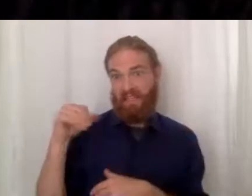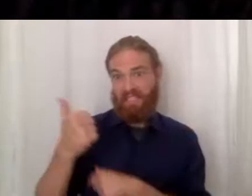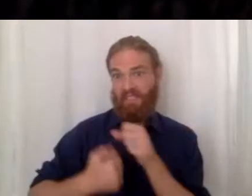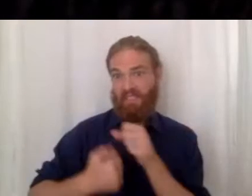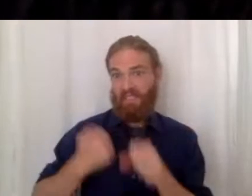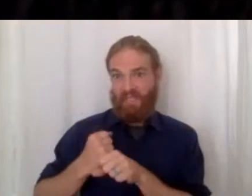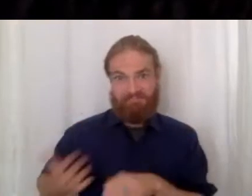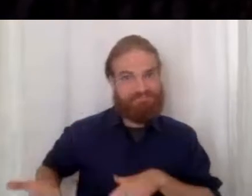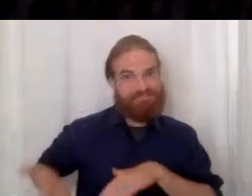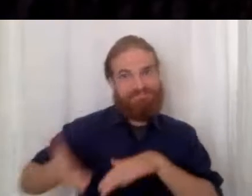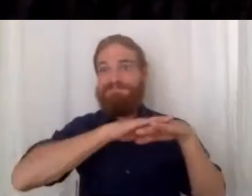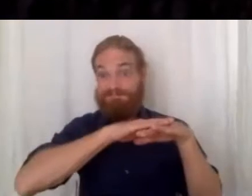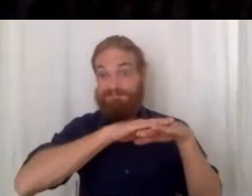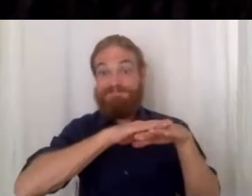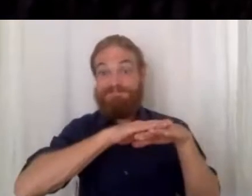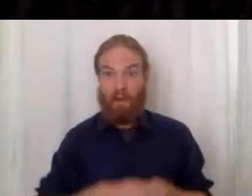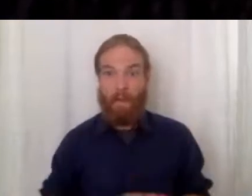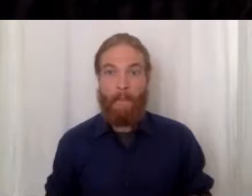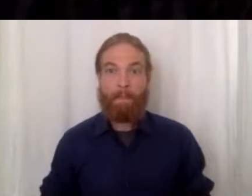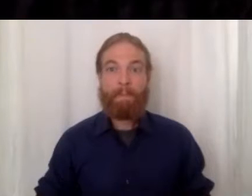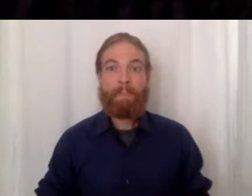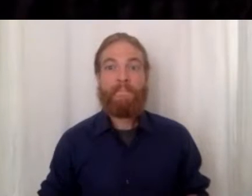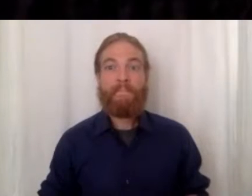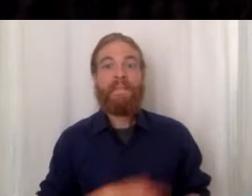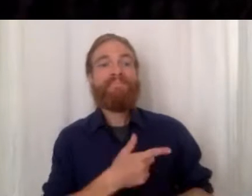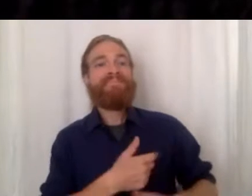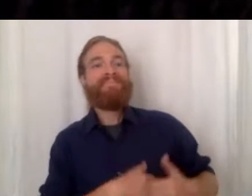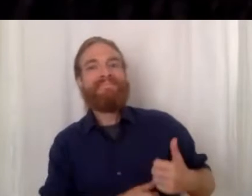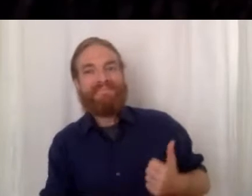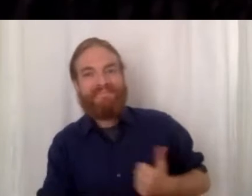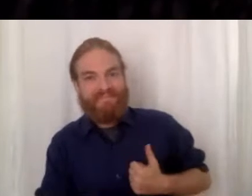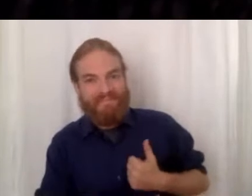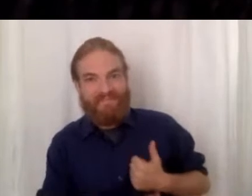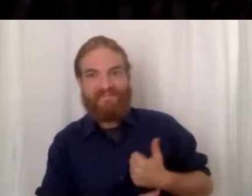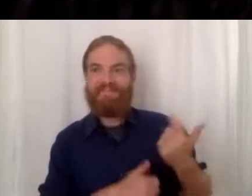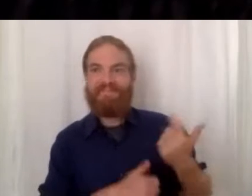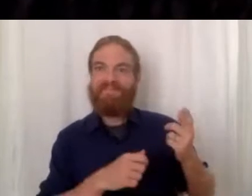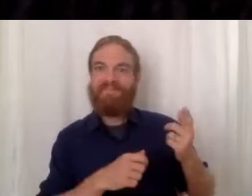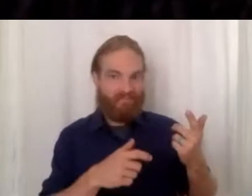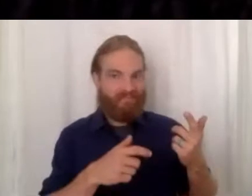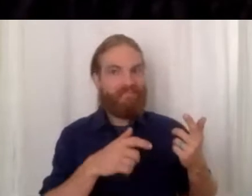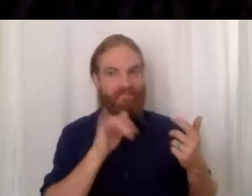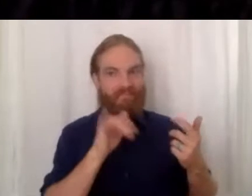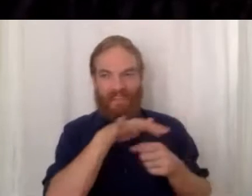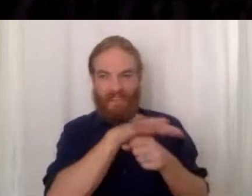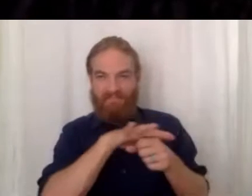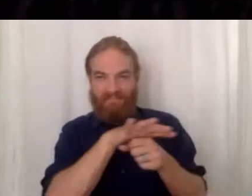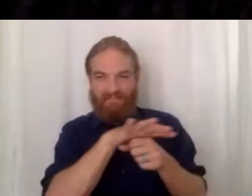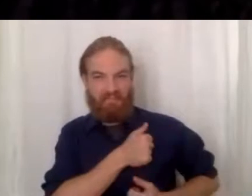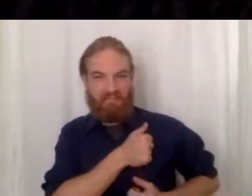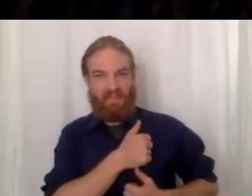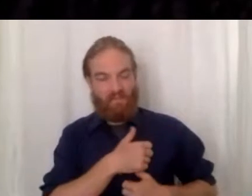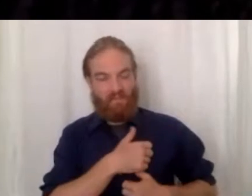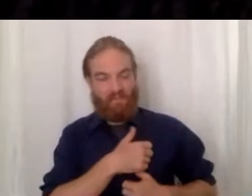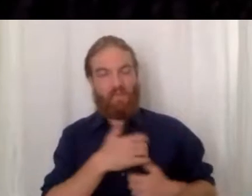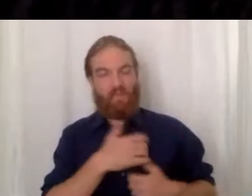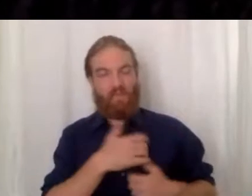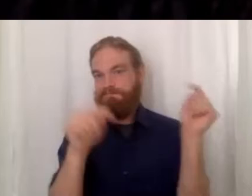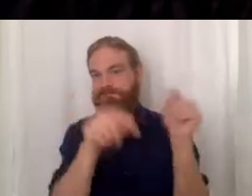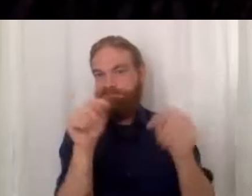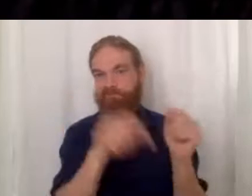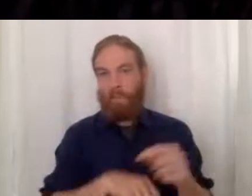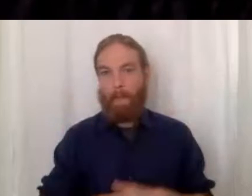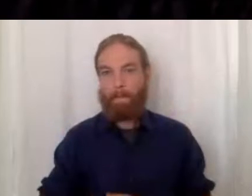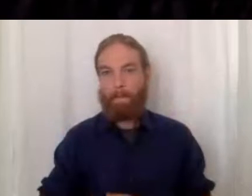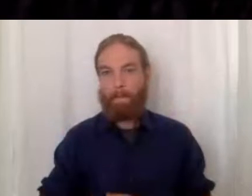partners in that area. And we had always intended to further collaboration efforts